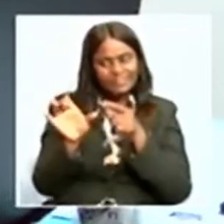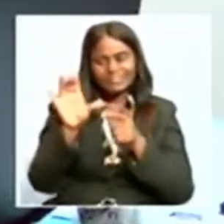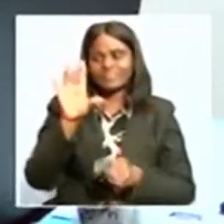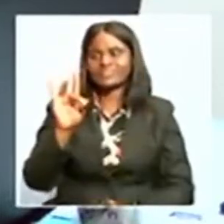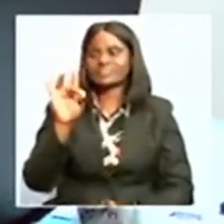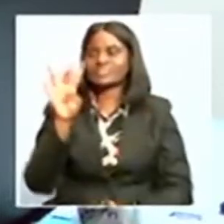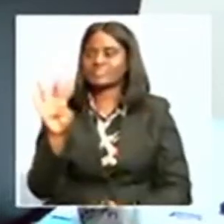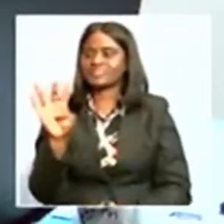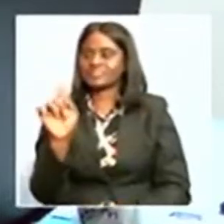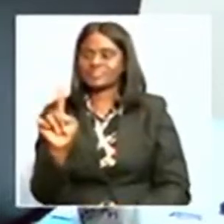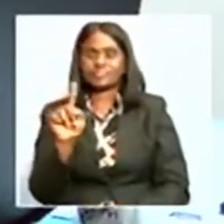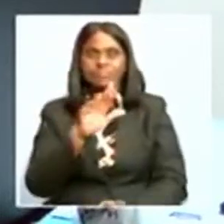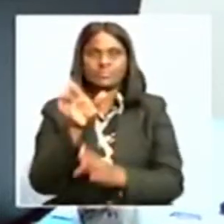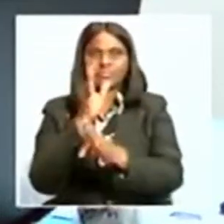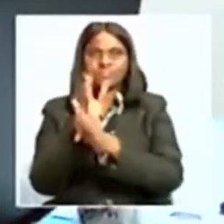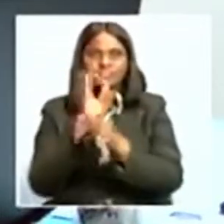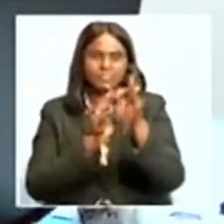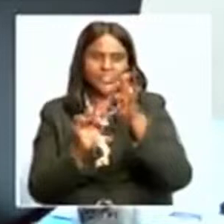84 relates to.